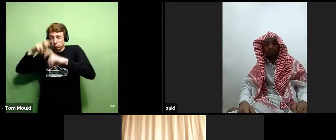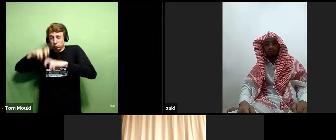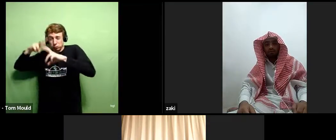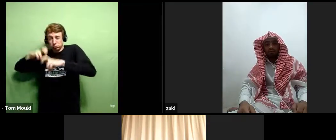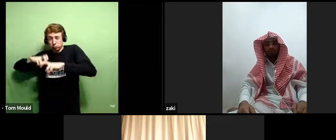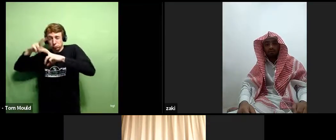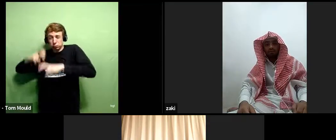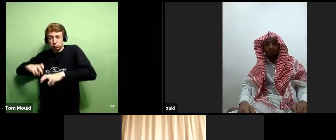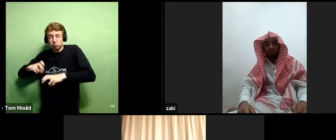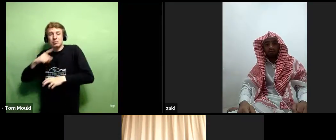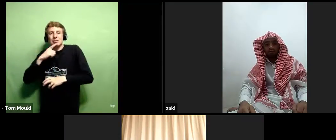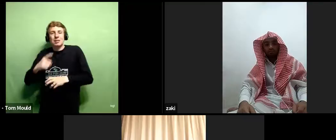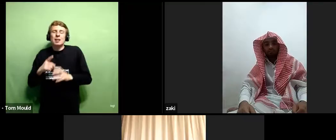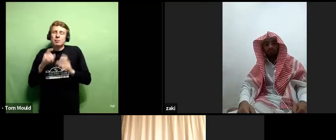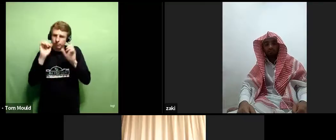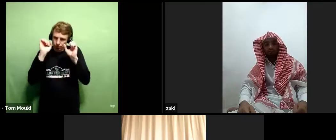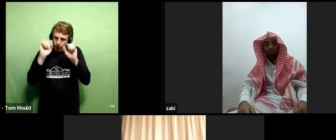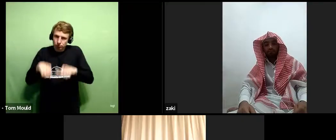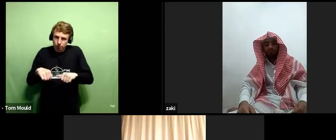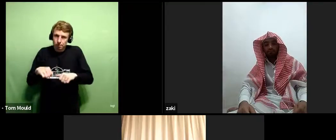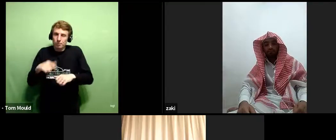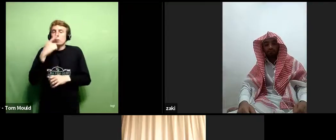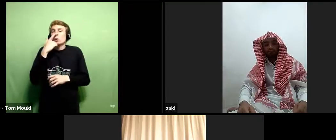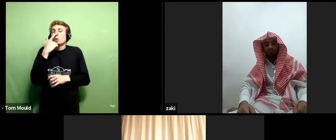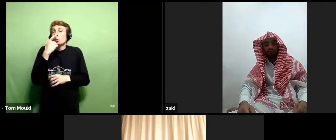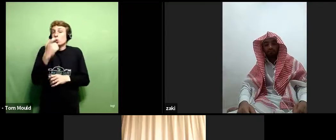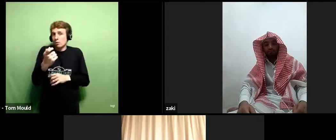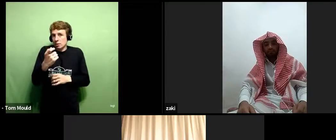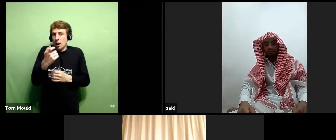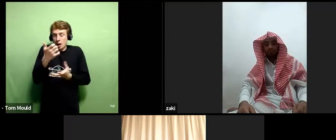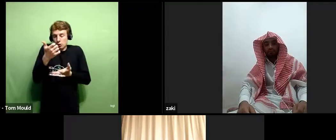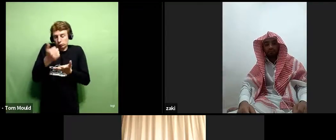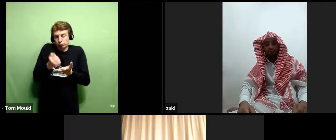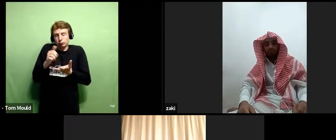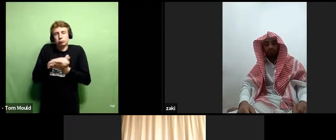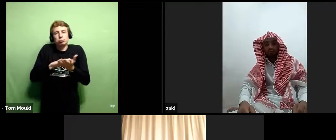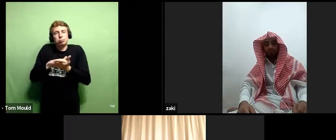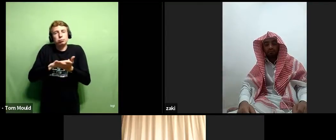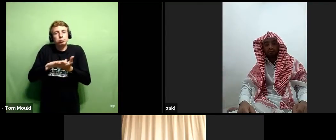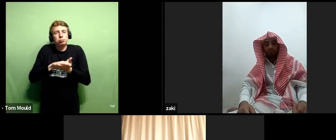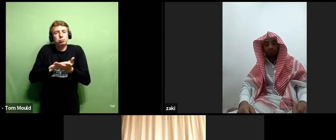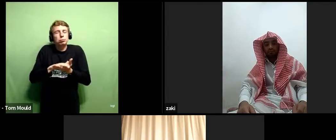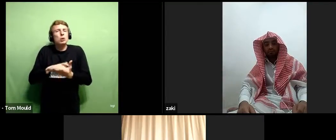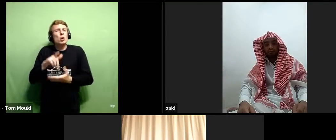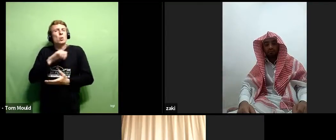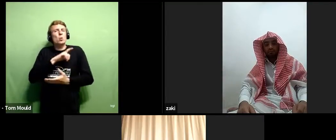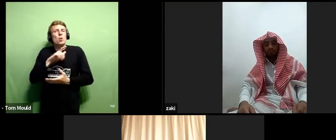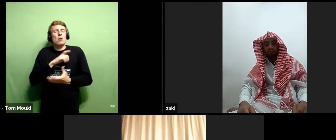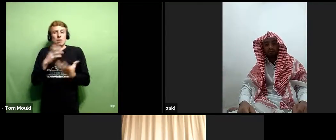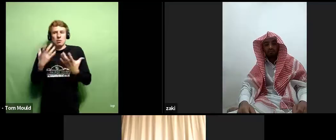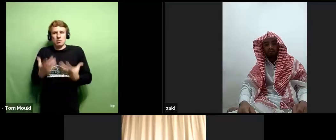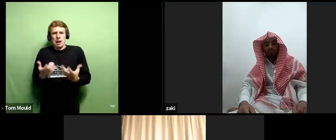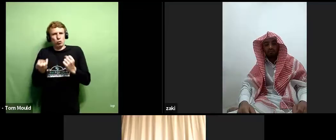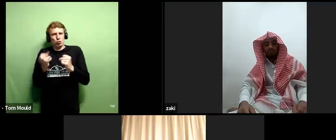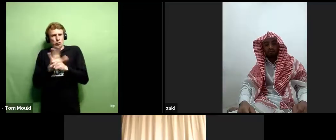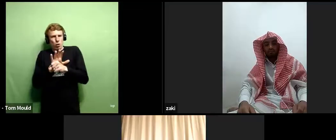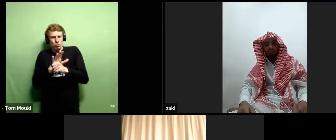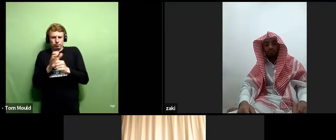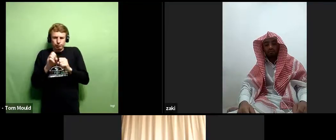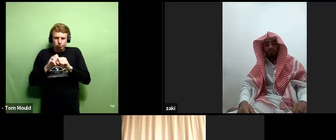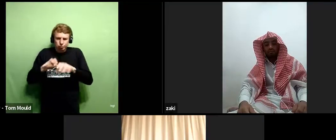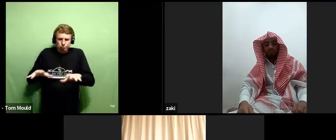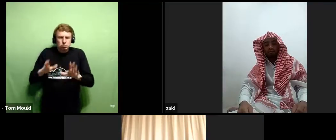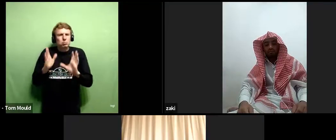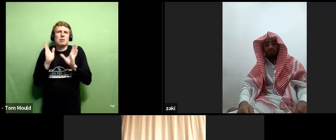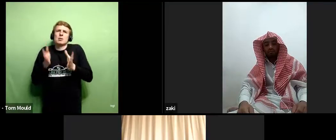also the alcohol, it doesn't enter one's mouth. It doesn't enter one's mouth. You don't eat it. But when we use it,